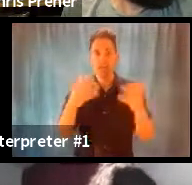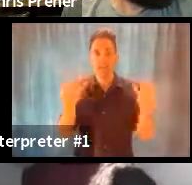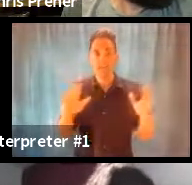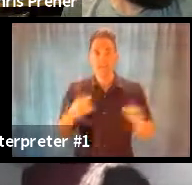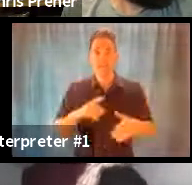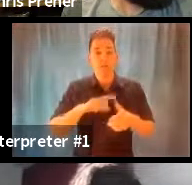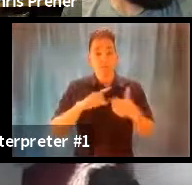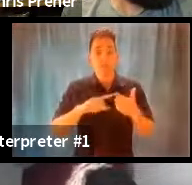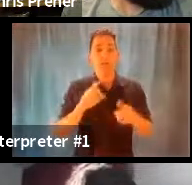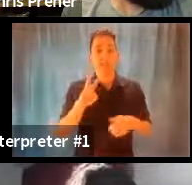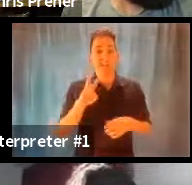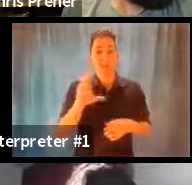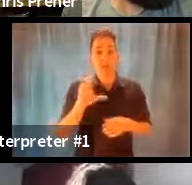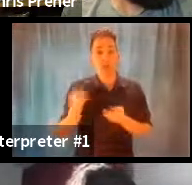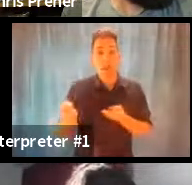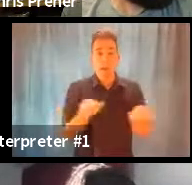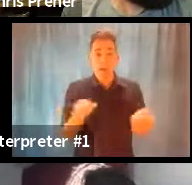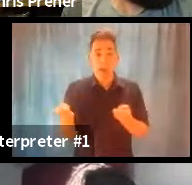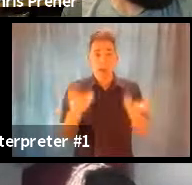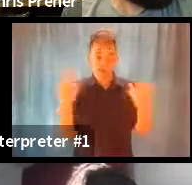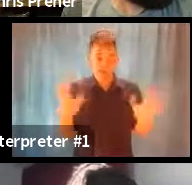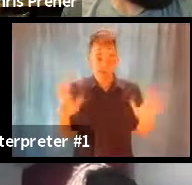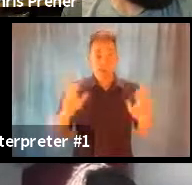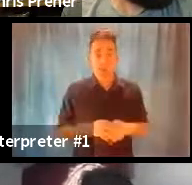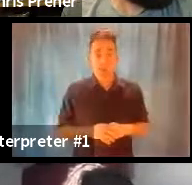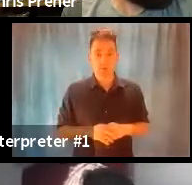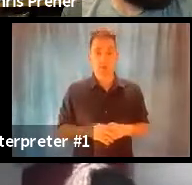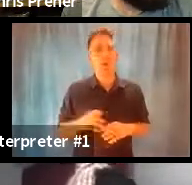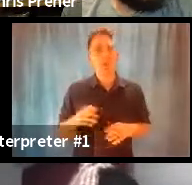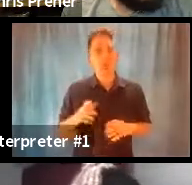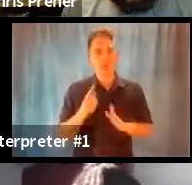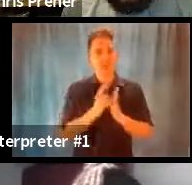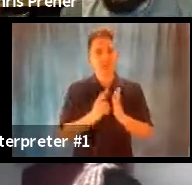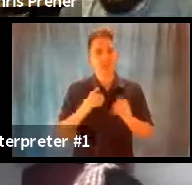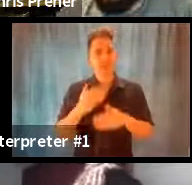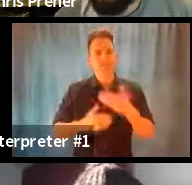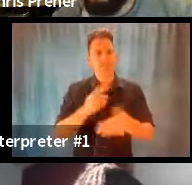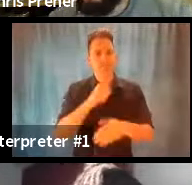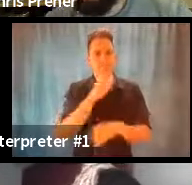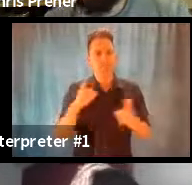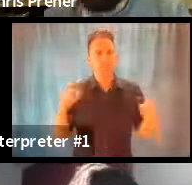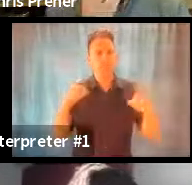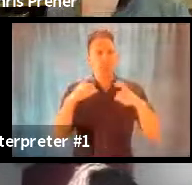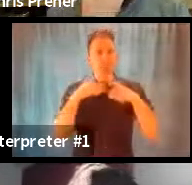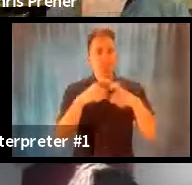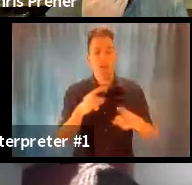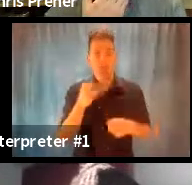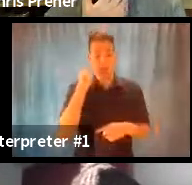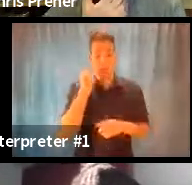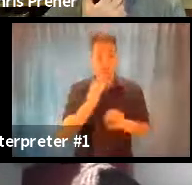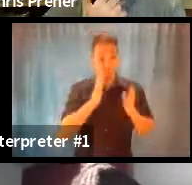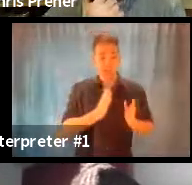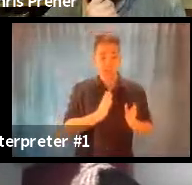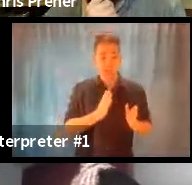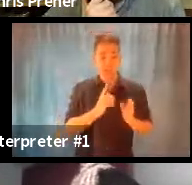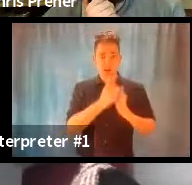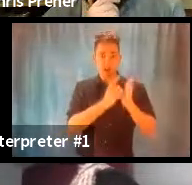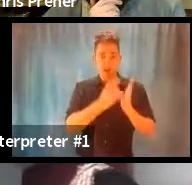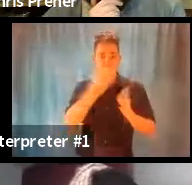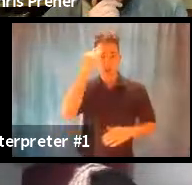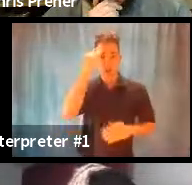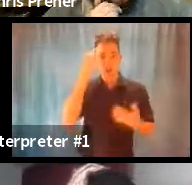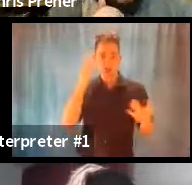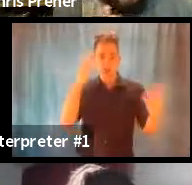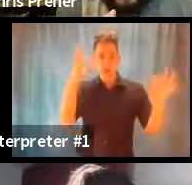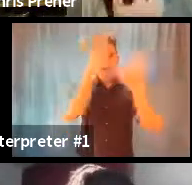mediations. The eviction process is incredibly complex. For the average person without the relevant legal background, navigating an eviction